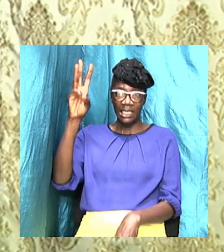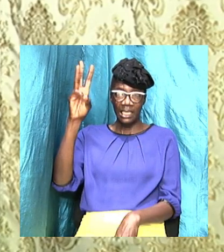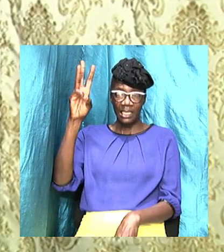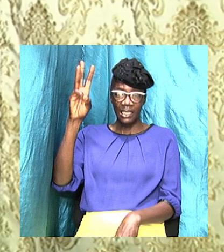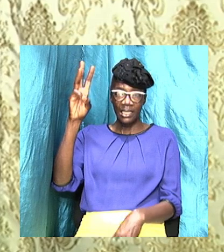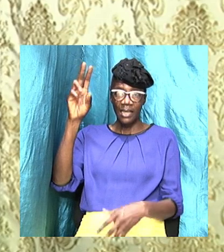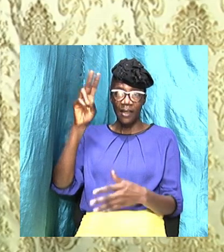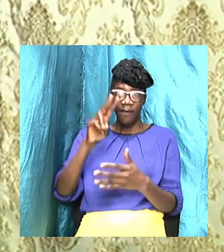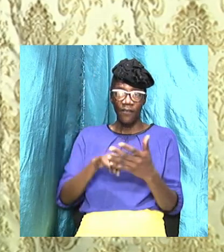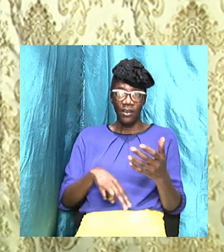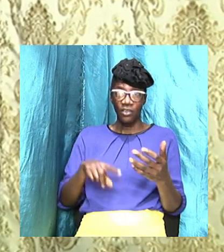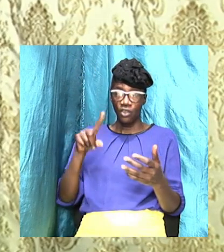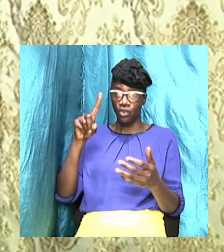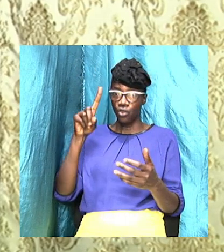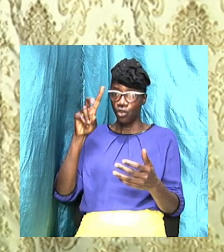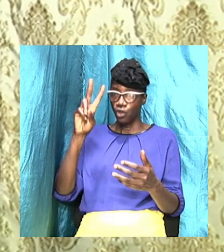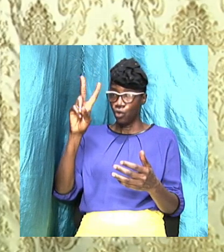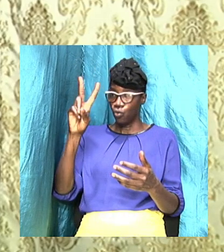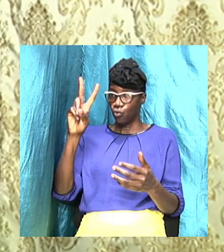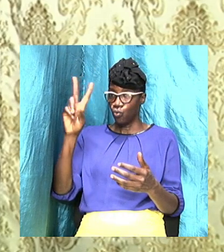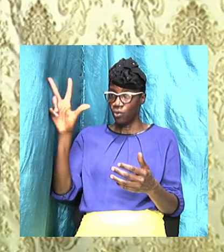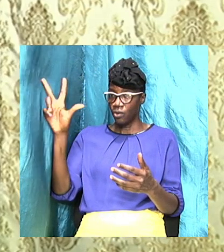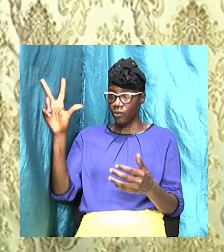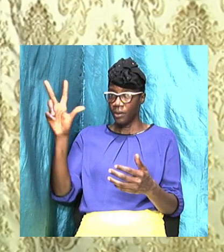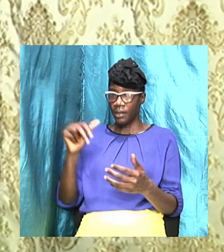verses 2 and